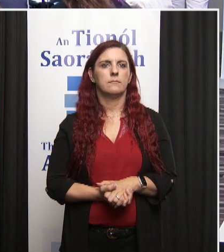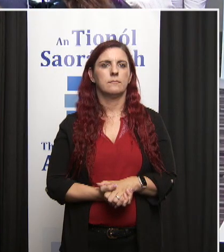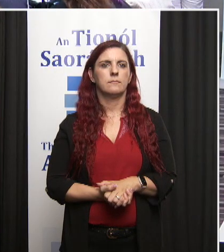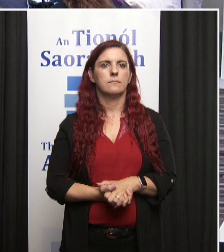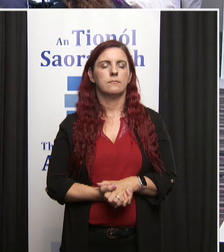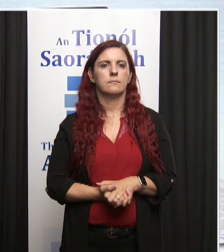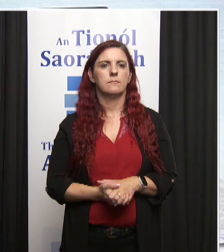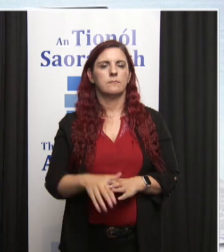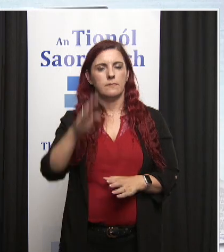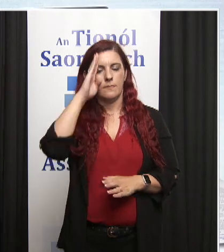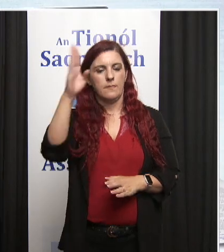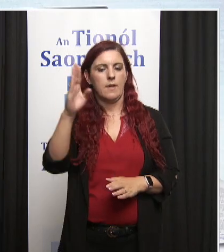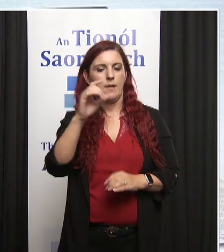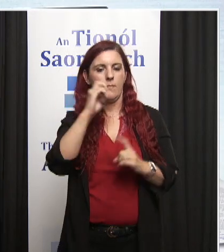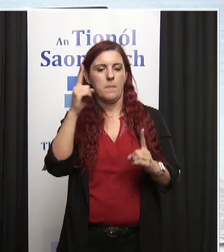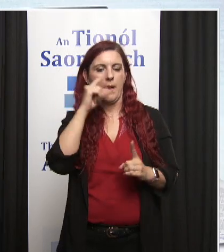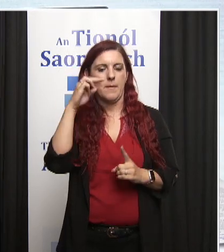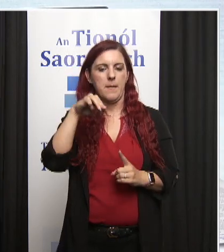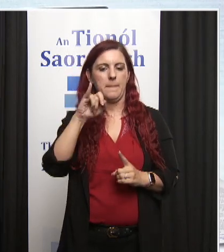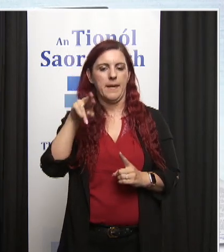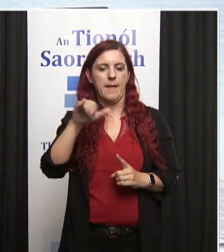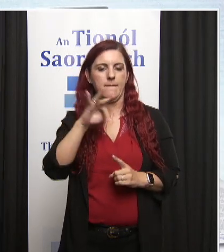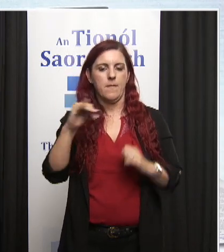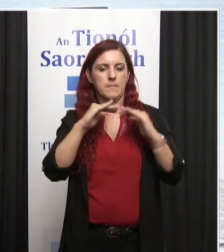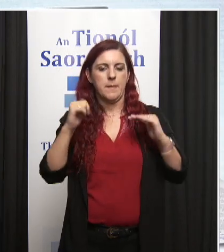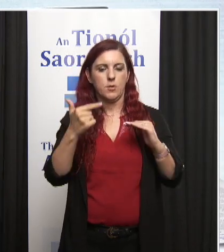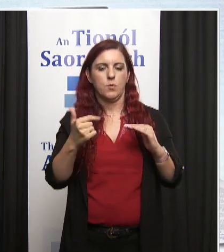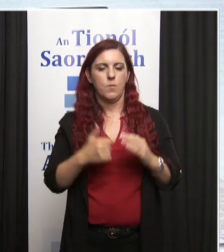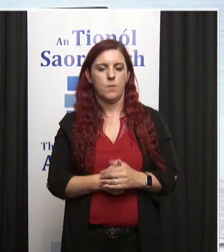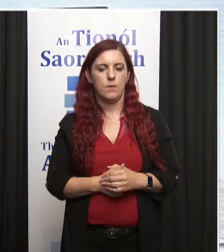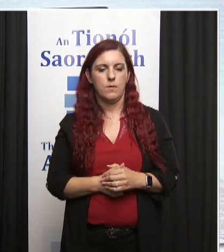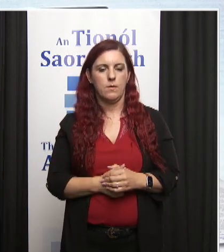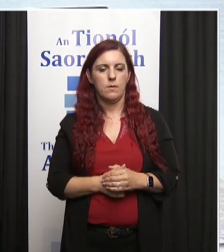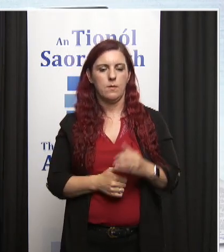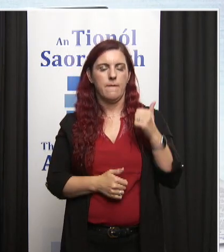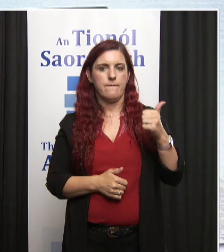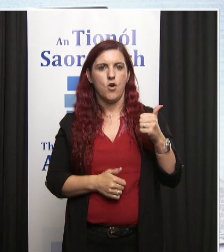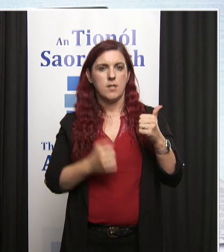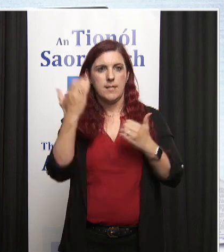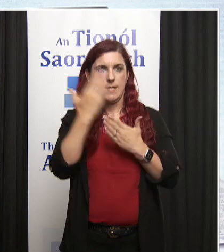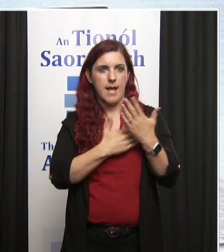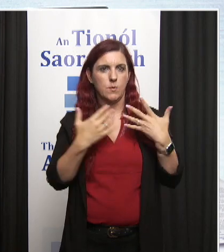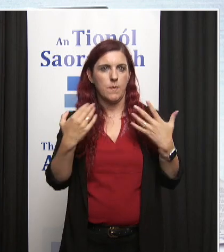Thank you. Hello everyone, I'm Meena from Table 2. So the first slide we have,